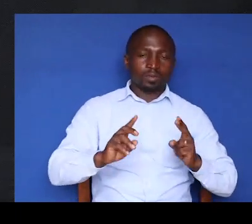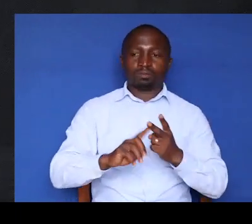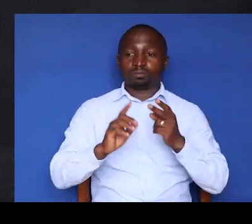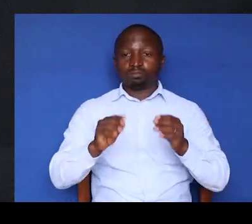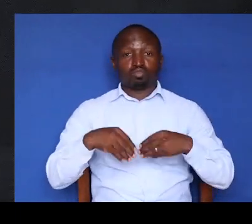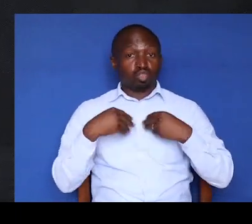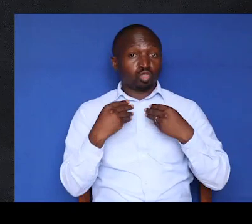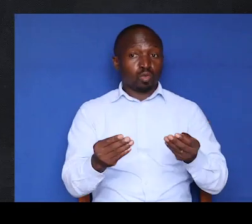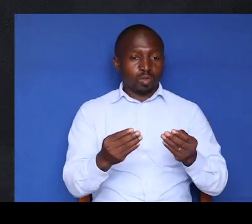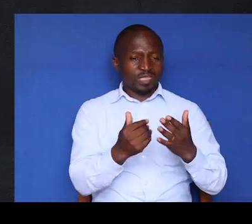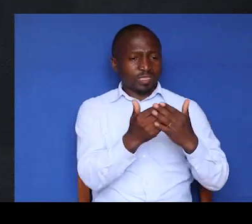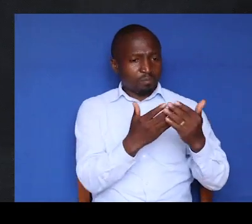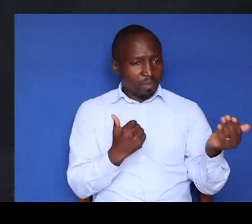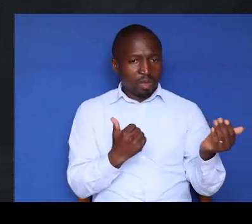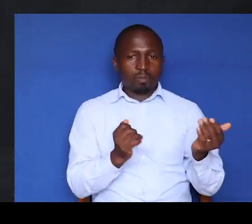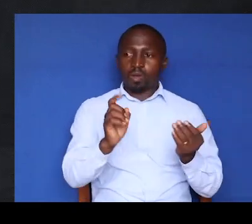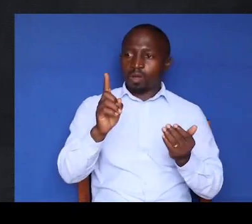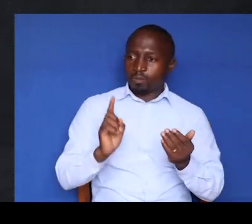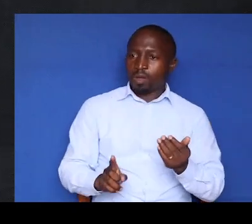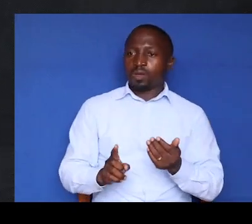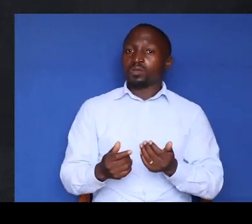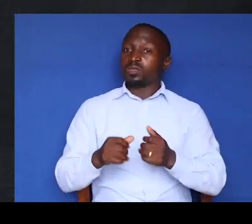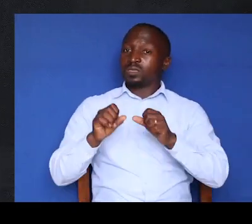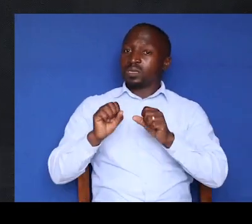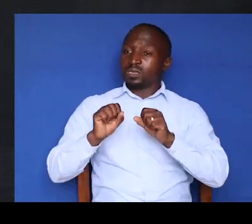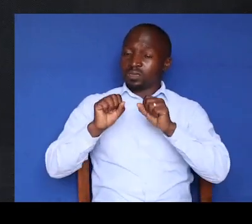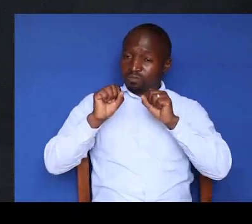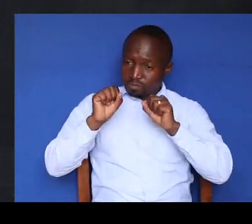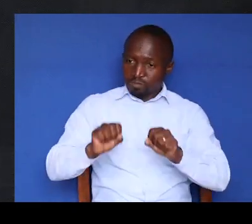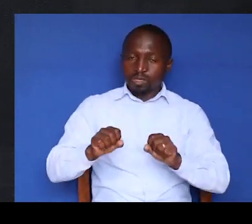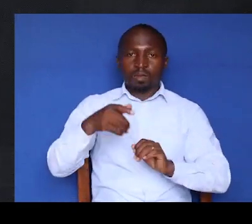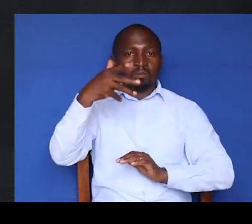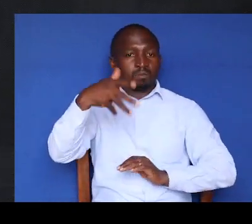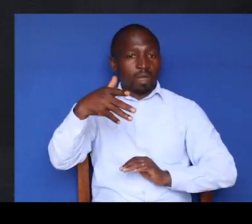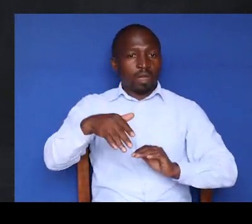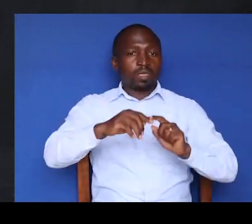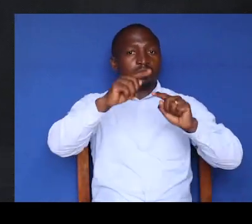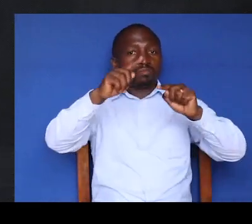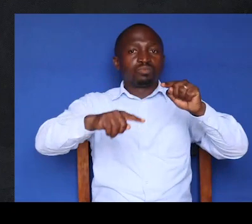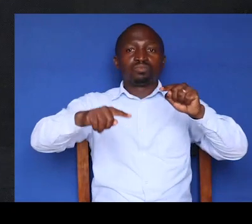out the factors which make variation of water volume.